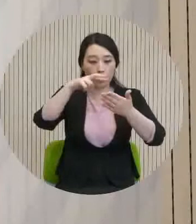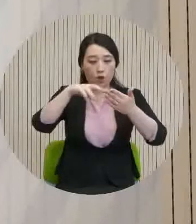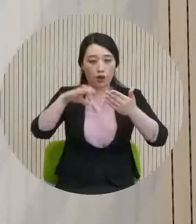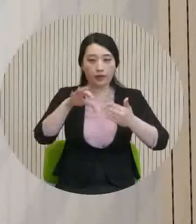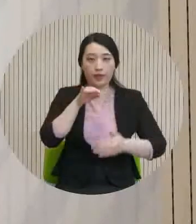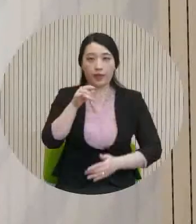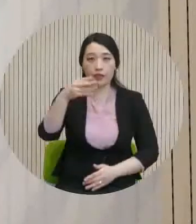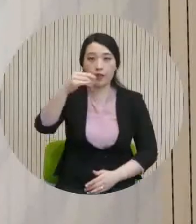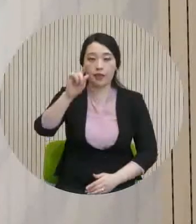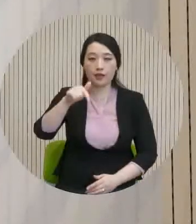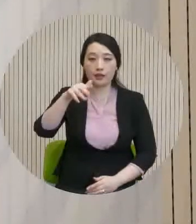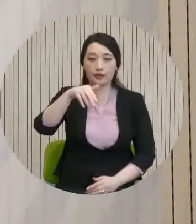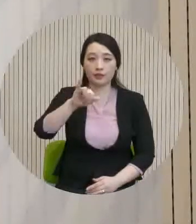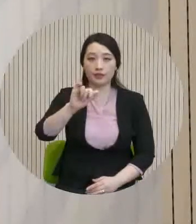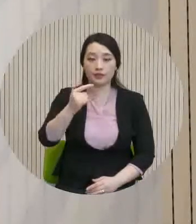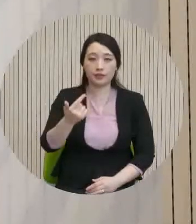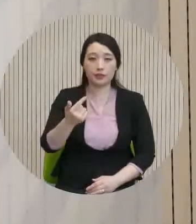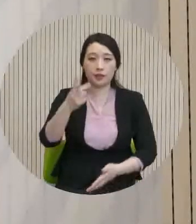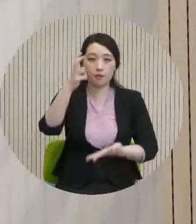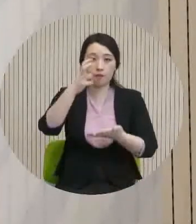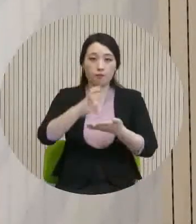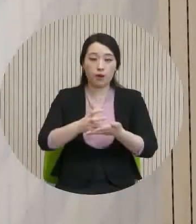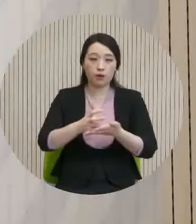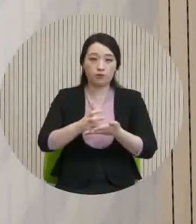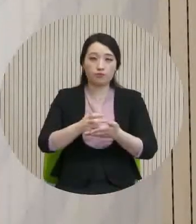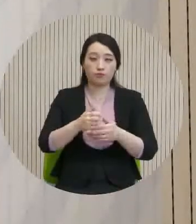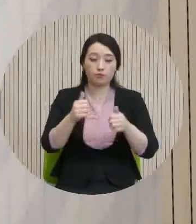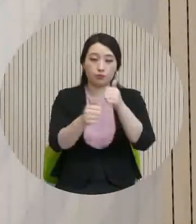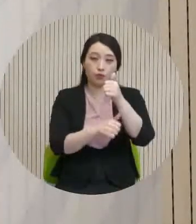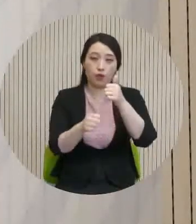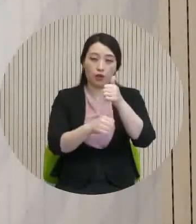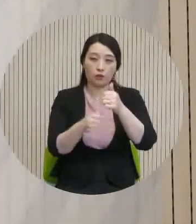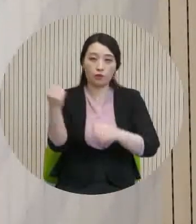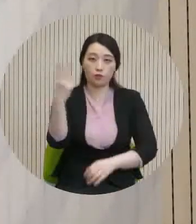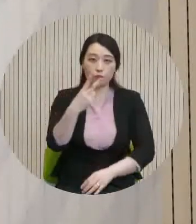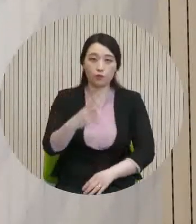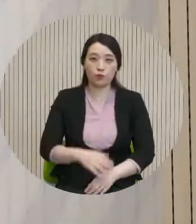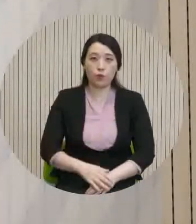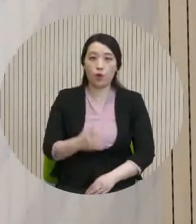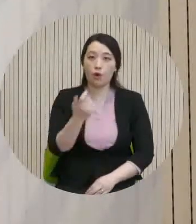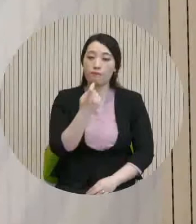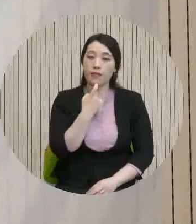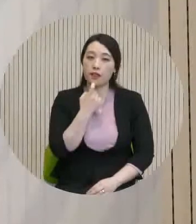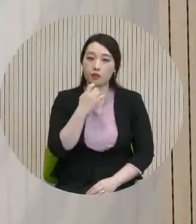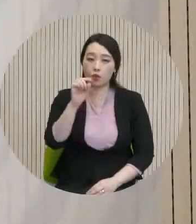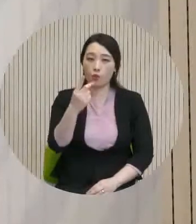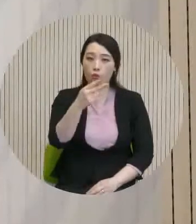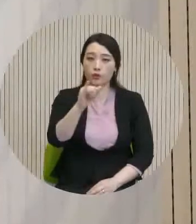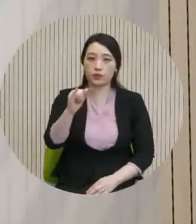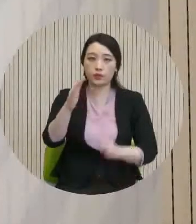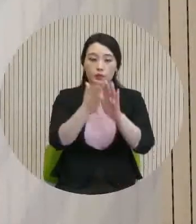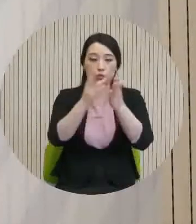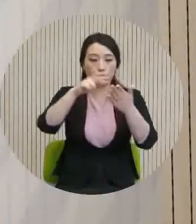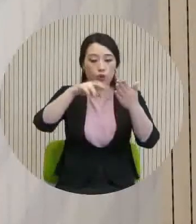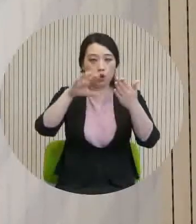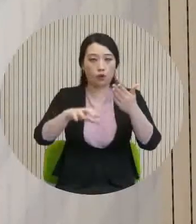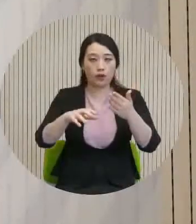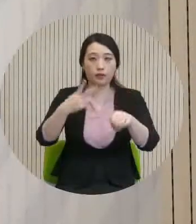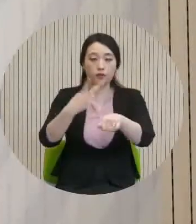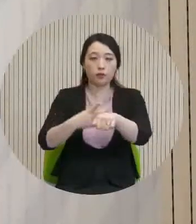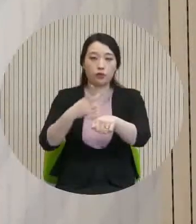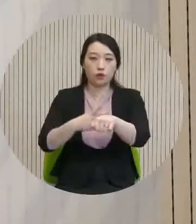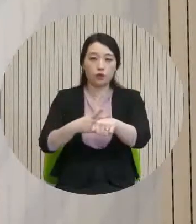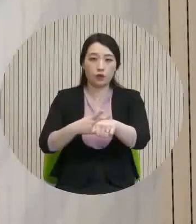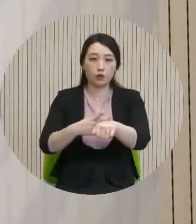of National Library Board of Singapore, and Mr. Tatu Salonen from Helsinki Central